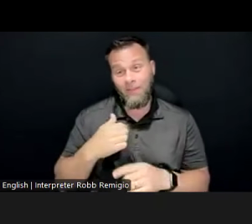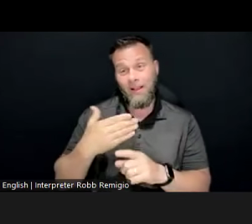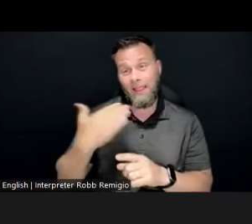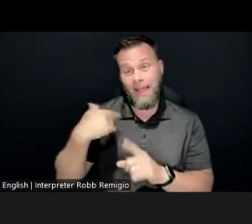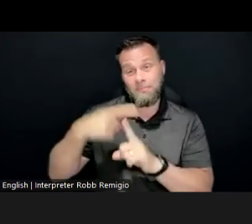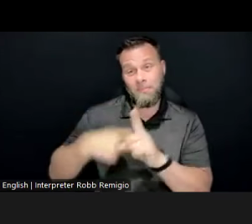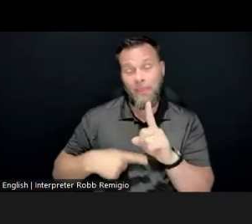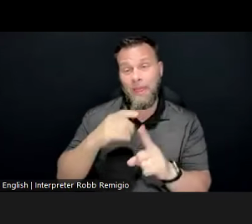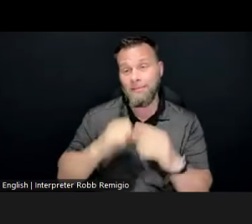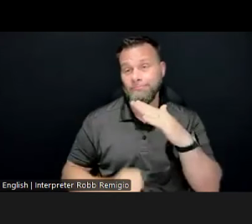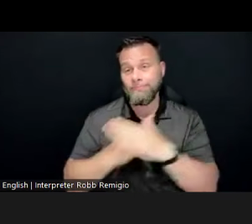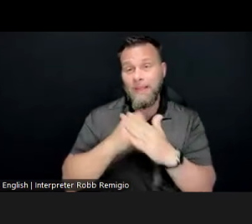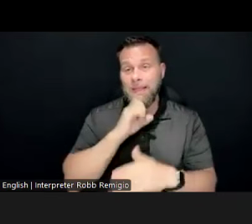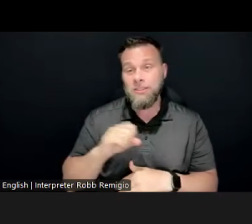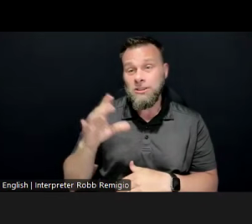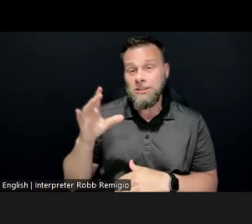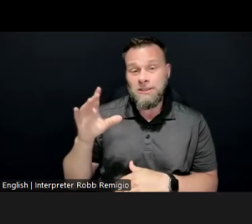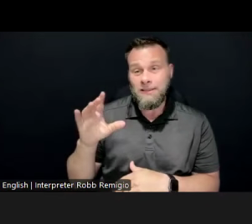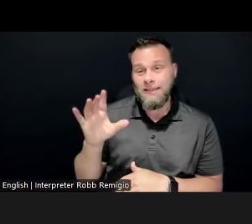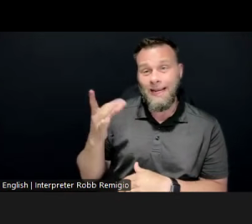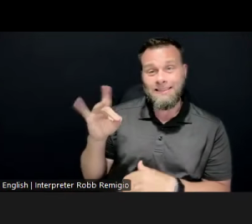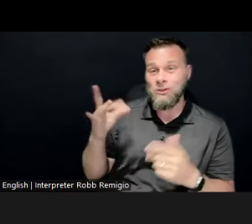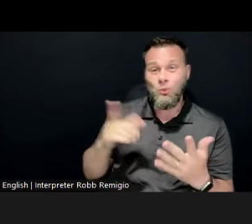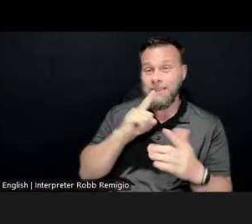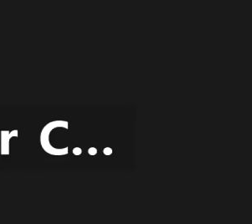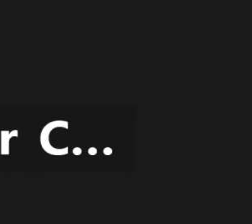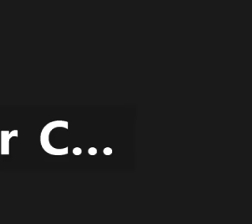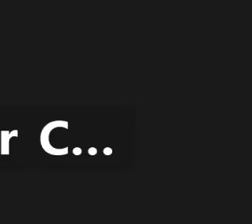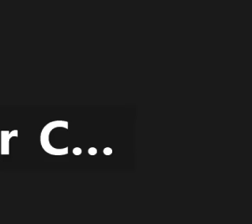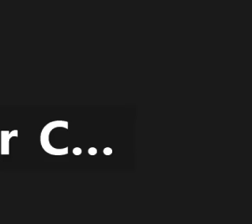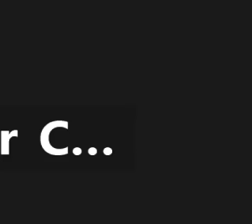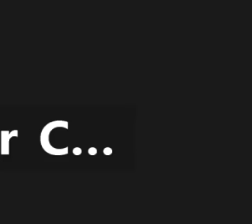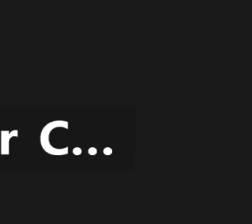and it's just very highly dependent on your worker.